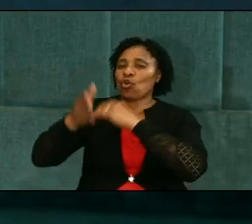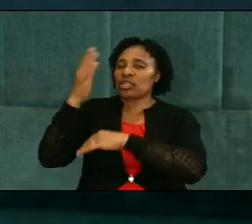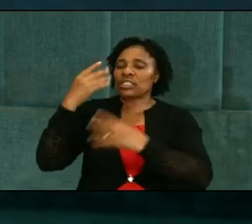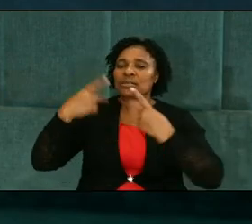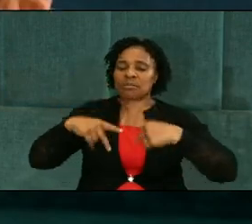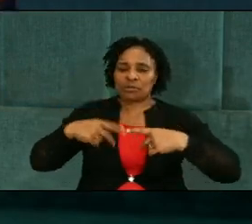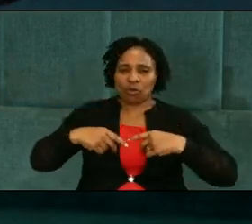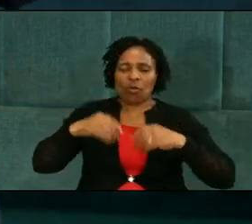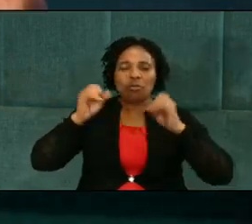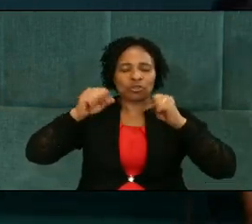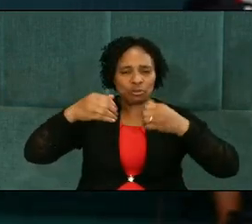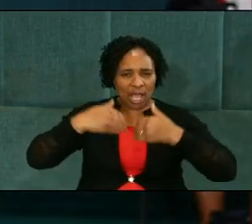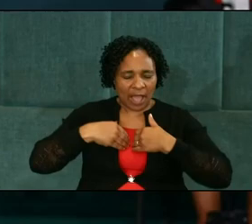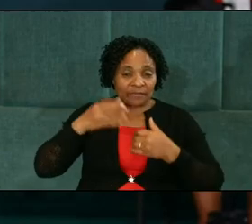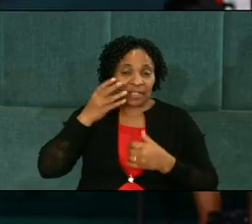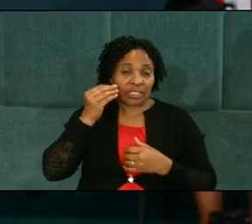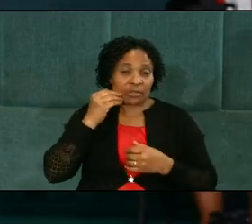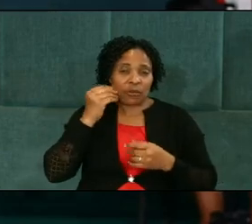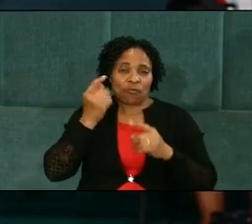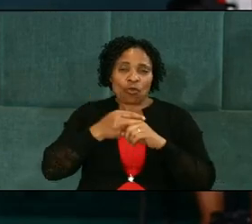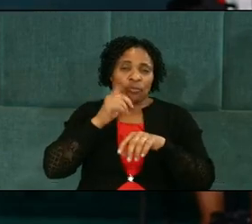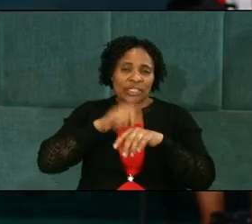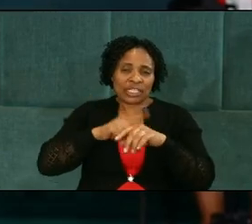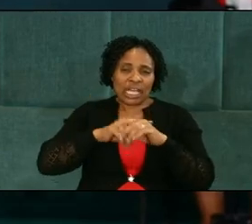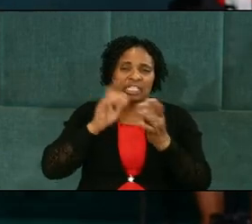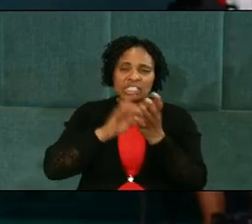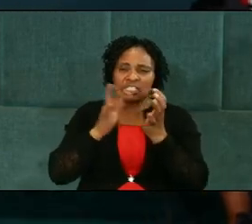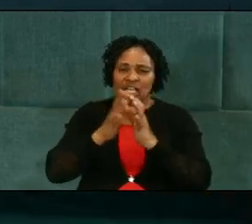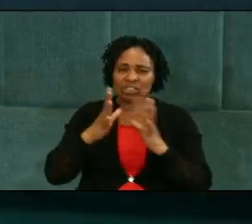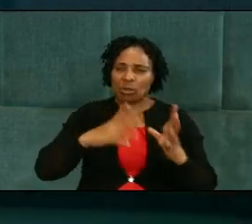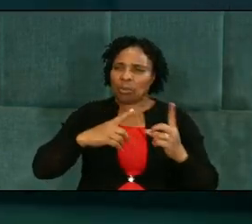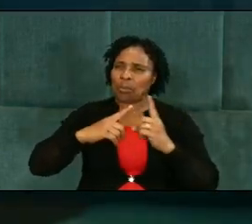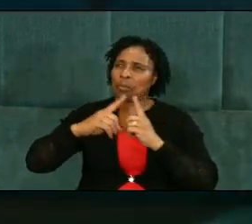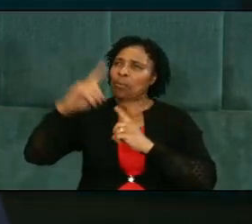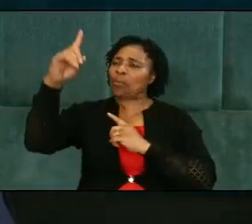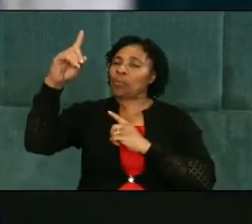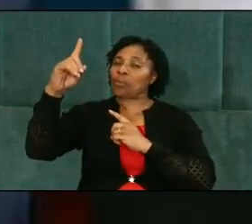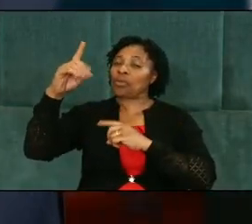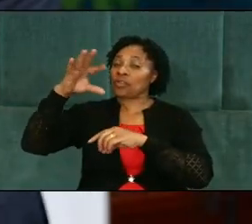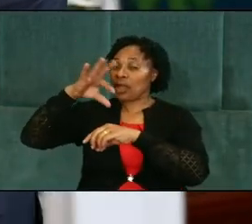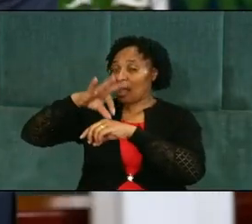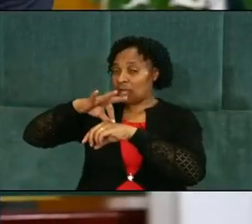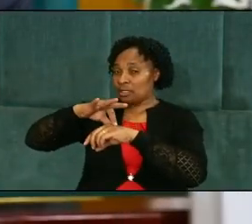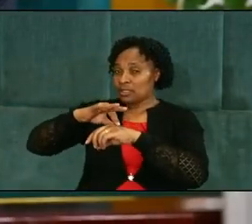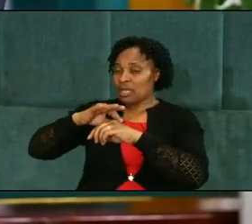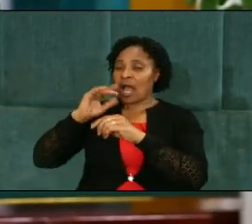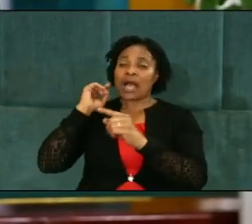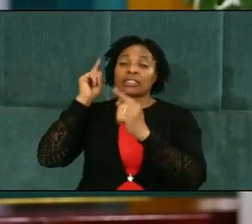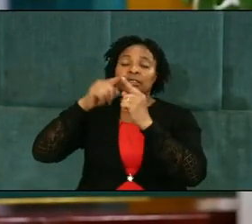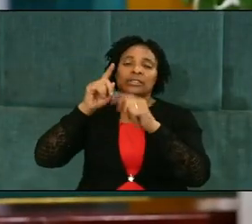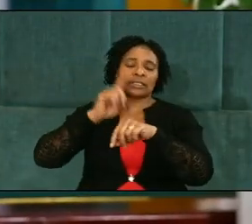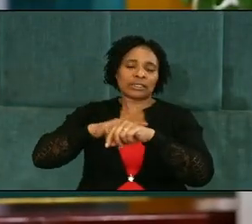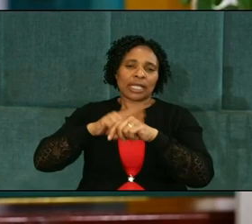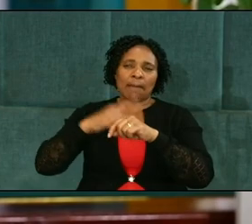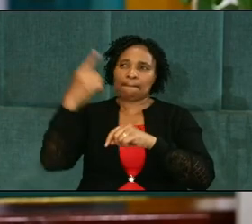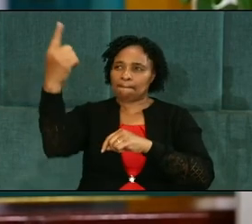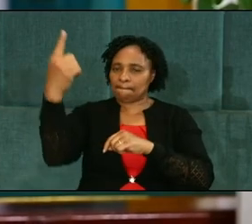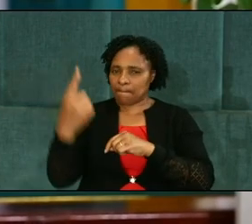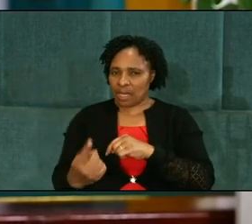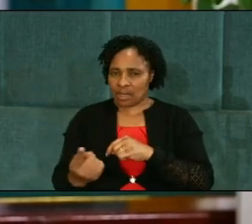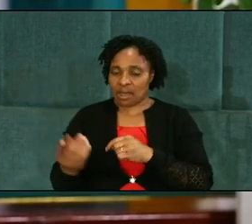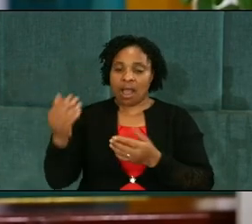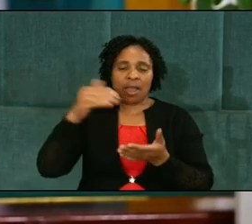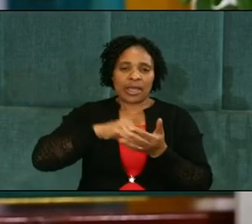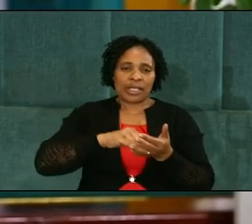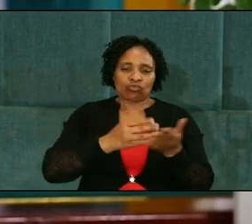will experience from the time Jesus left the earth to the time when he comes back again to collect